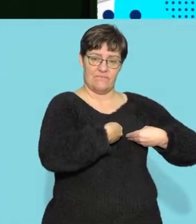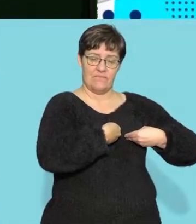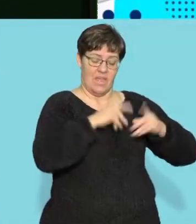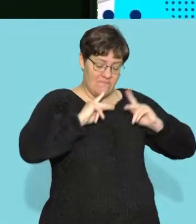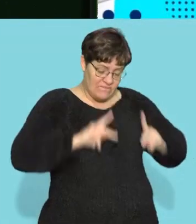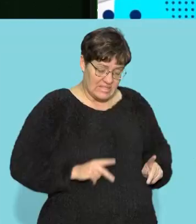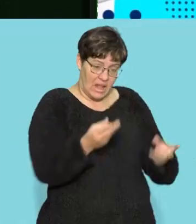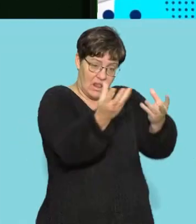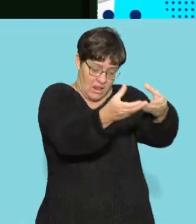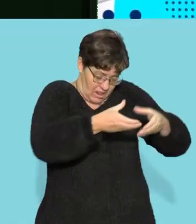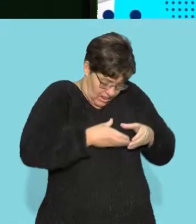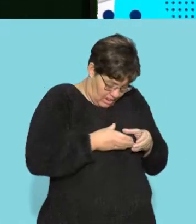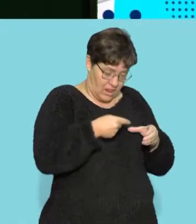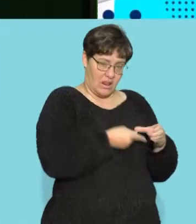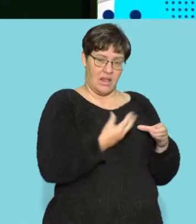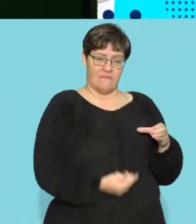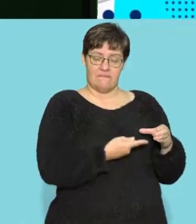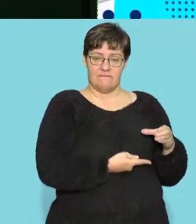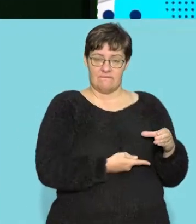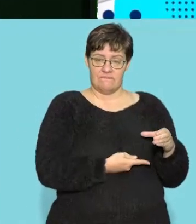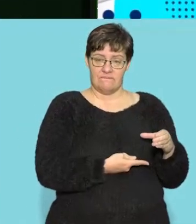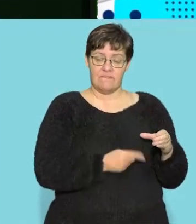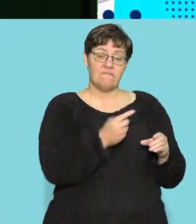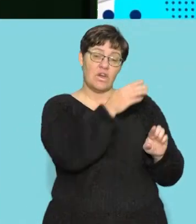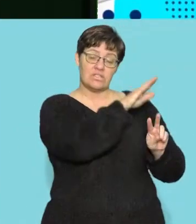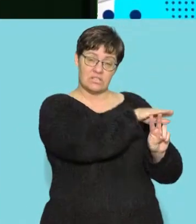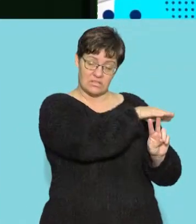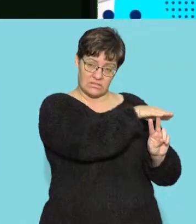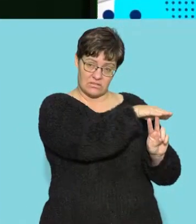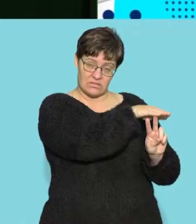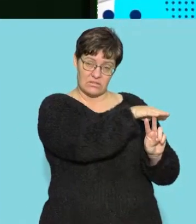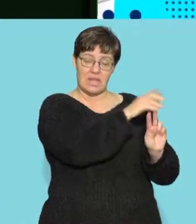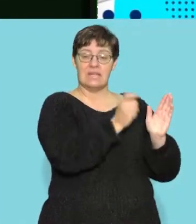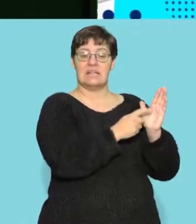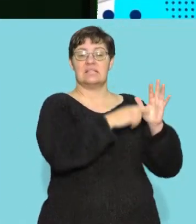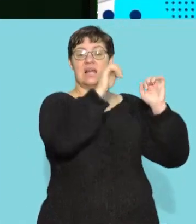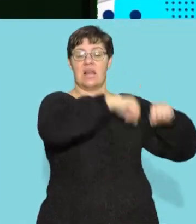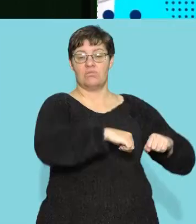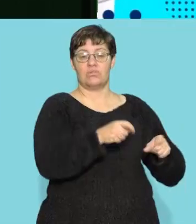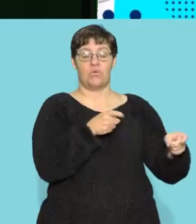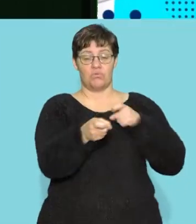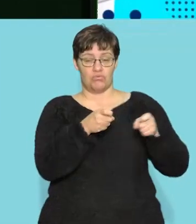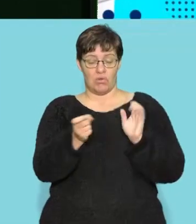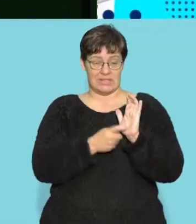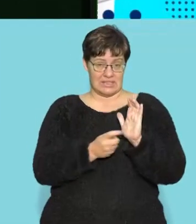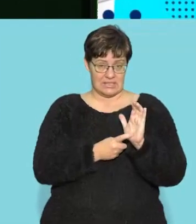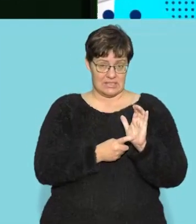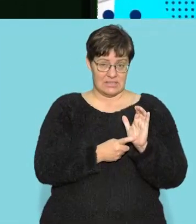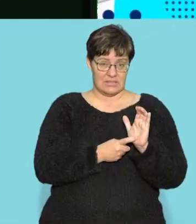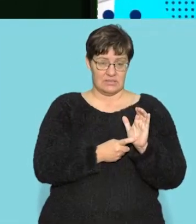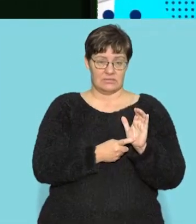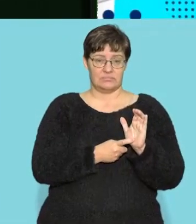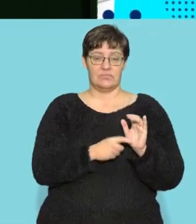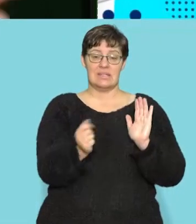physical return of goods. The first part of the entry, the debtors allowances and the debtors control, would be your